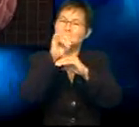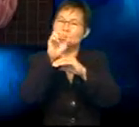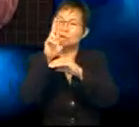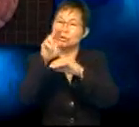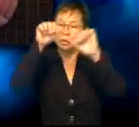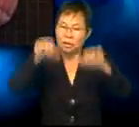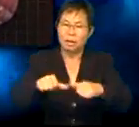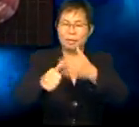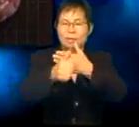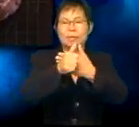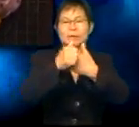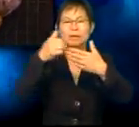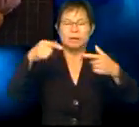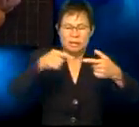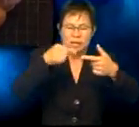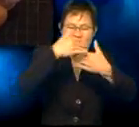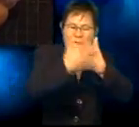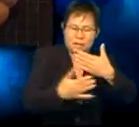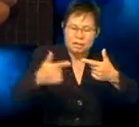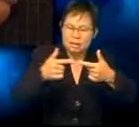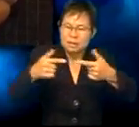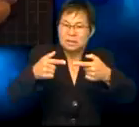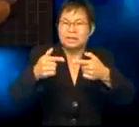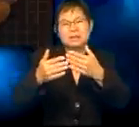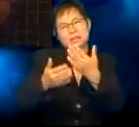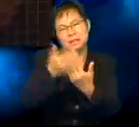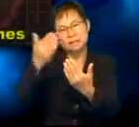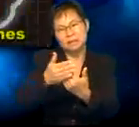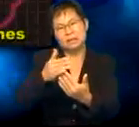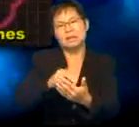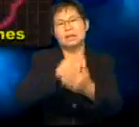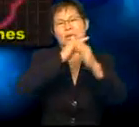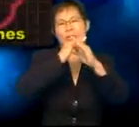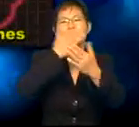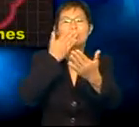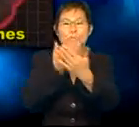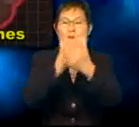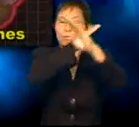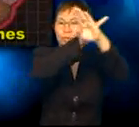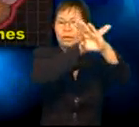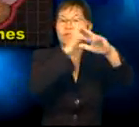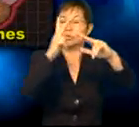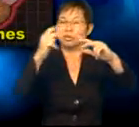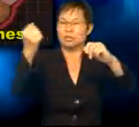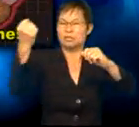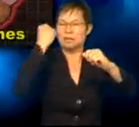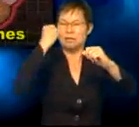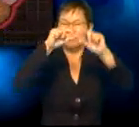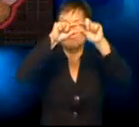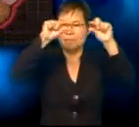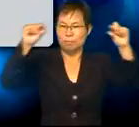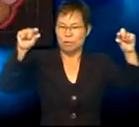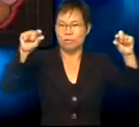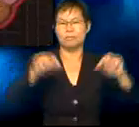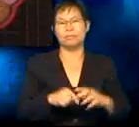that can be injured very easily. So, it is well protected by 3 tough membranes.